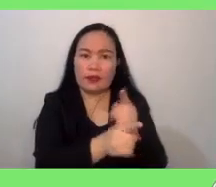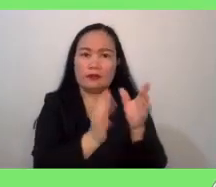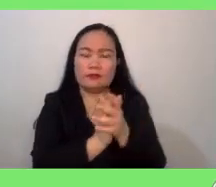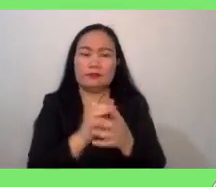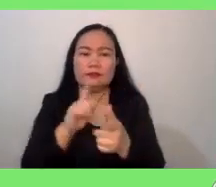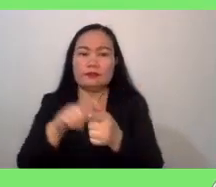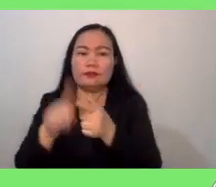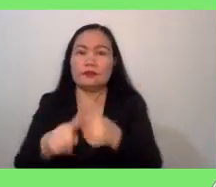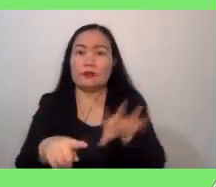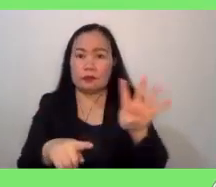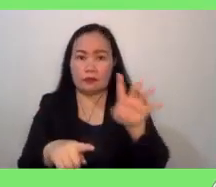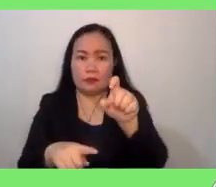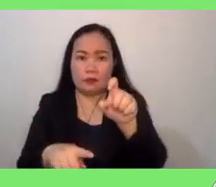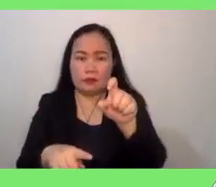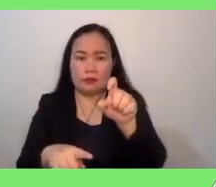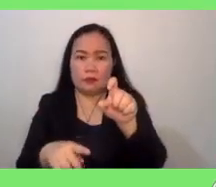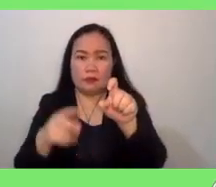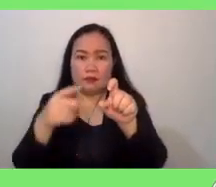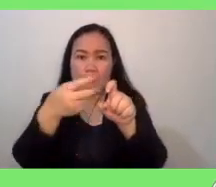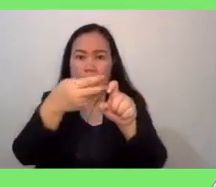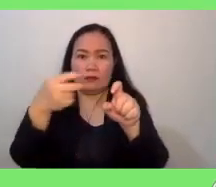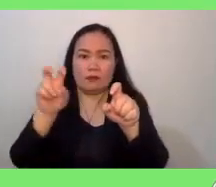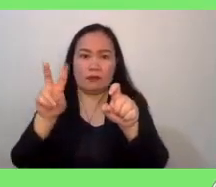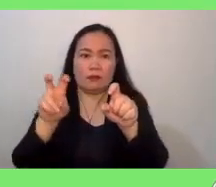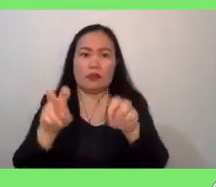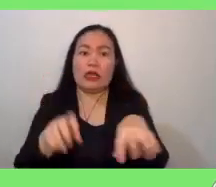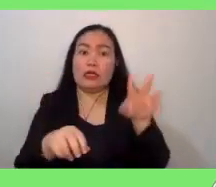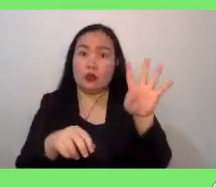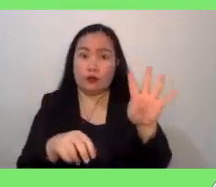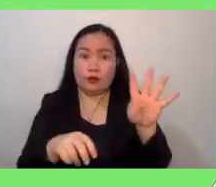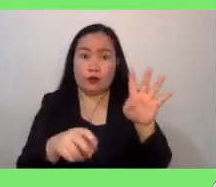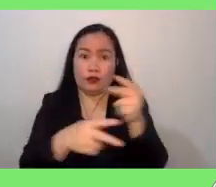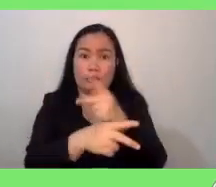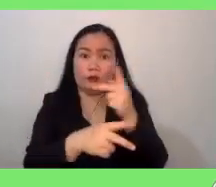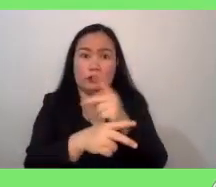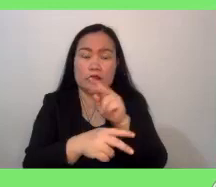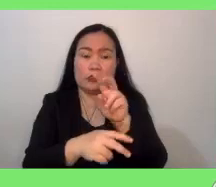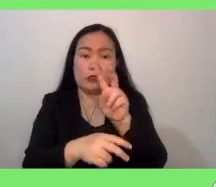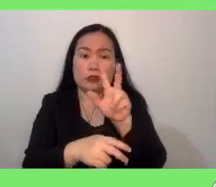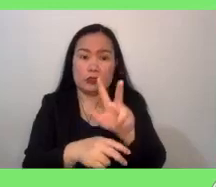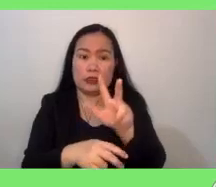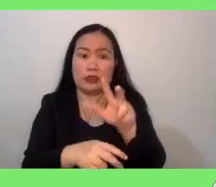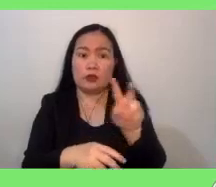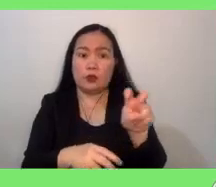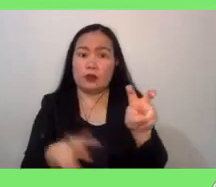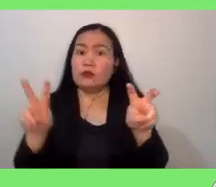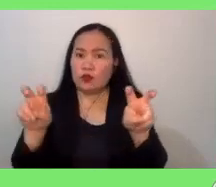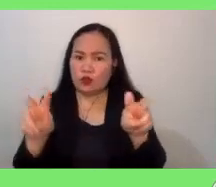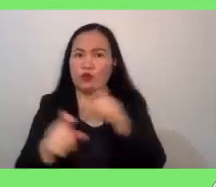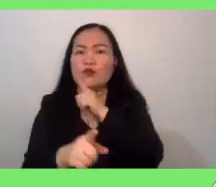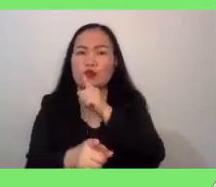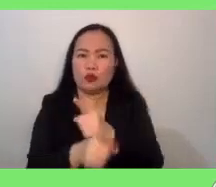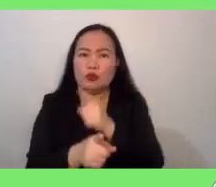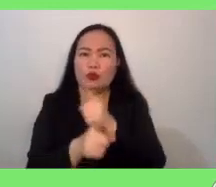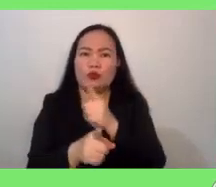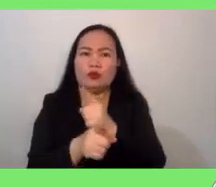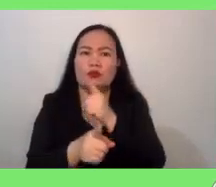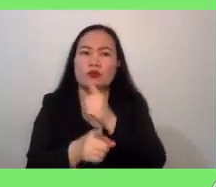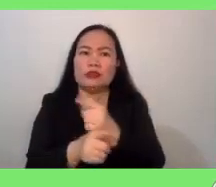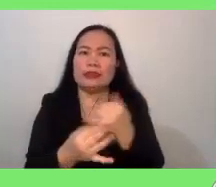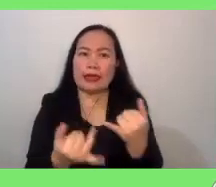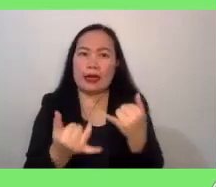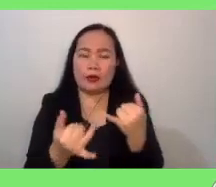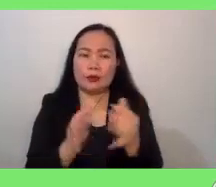true. And then 4x is equal to 12, this is 3 ulit. So 4 times 3, that is 12, is equal to 12, so this is